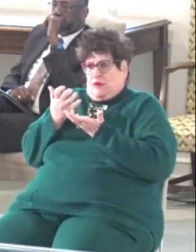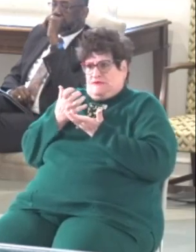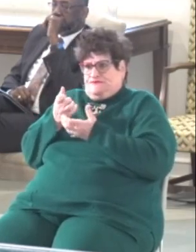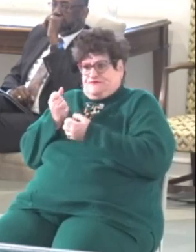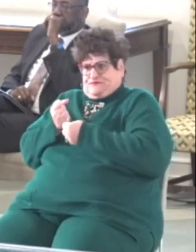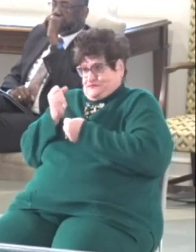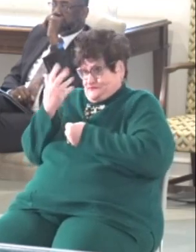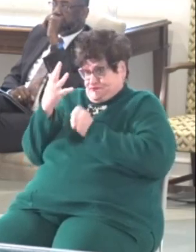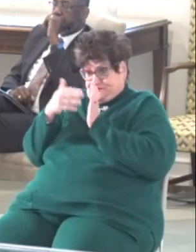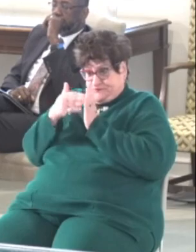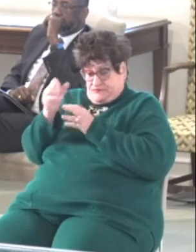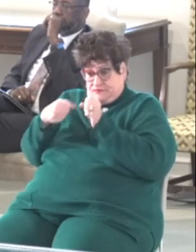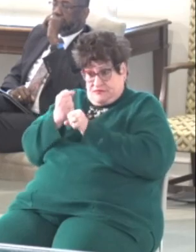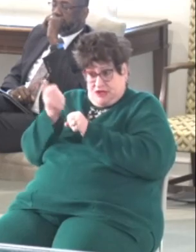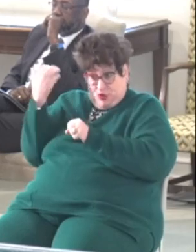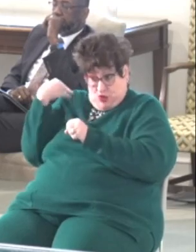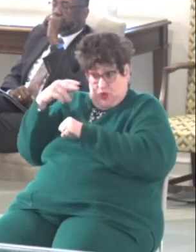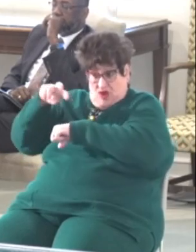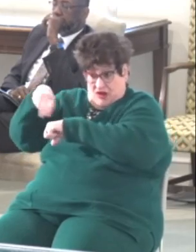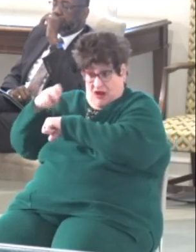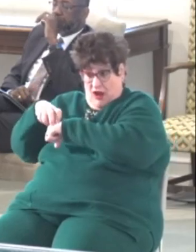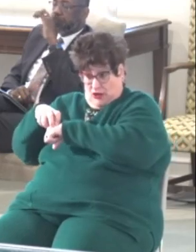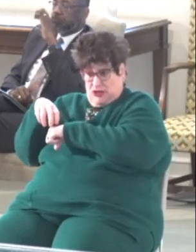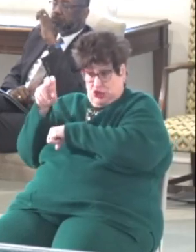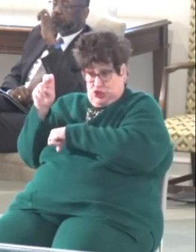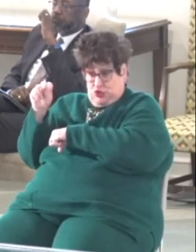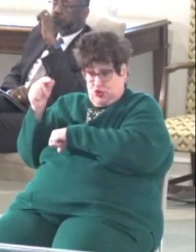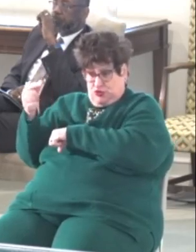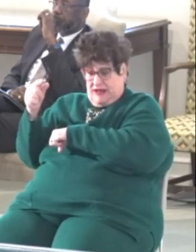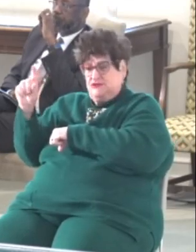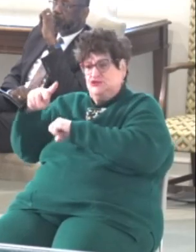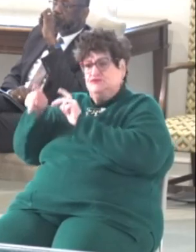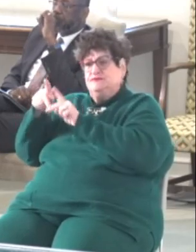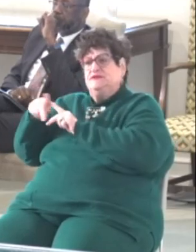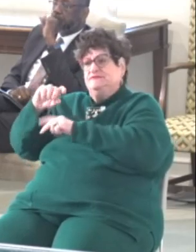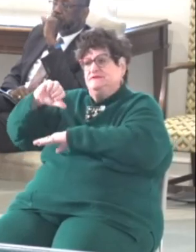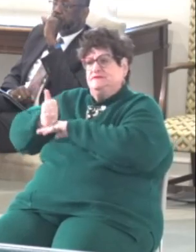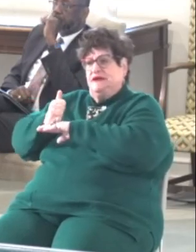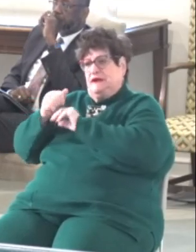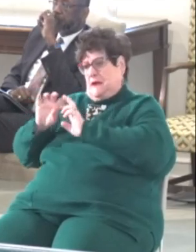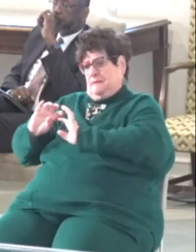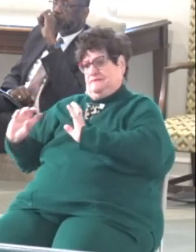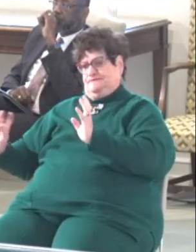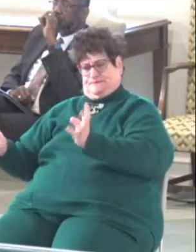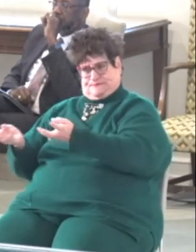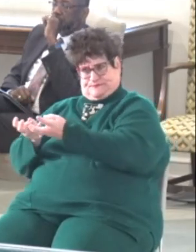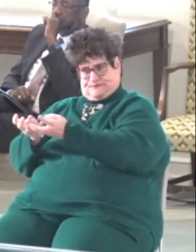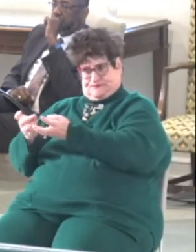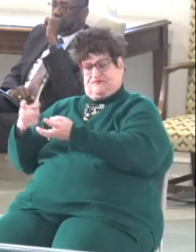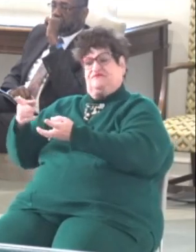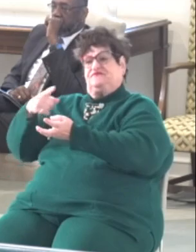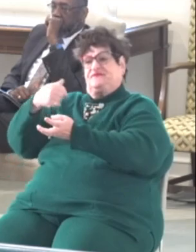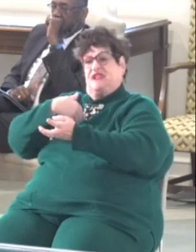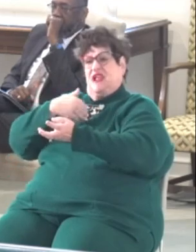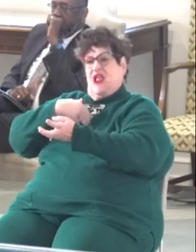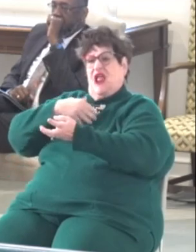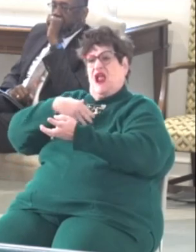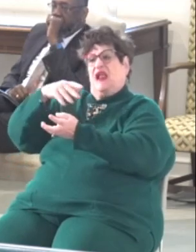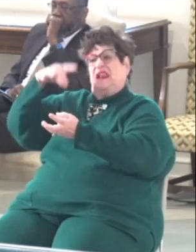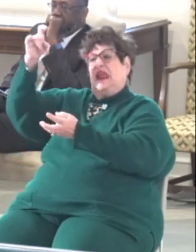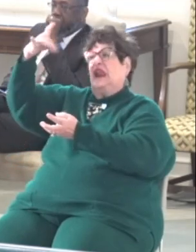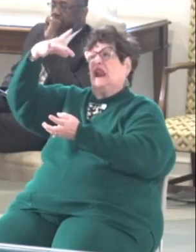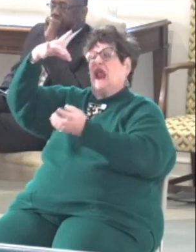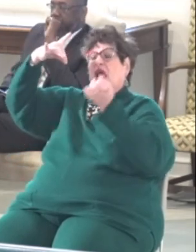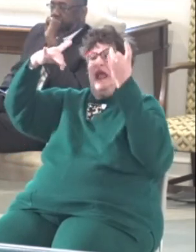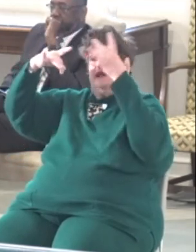5,000 years ago at Newgrange in Ireland, people built a circular chamber to let a shaft of light travel deep